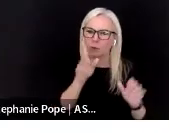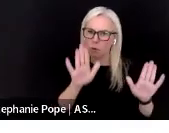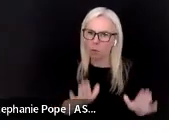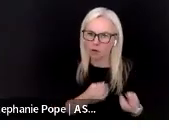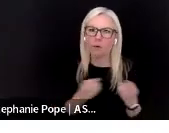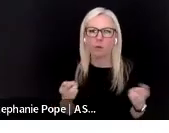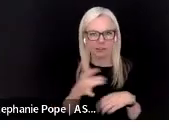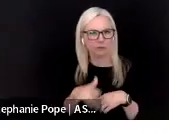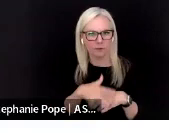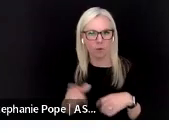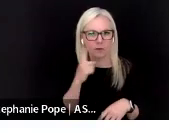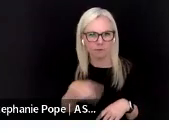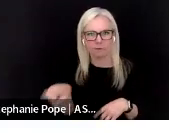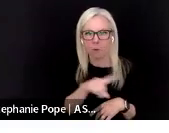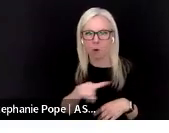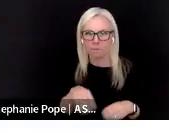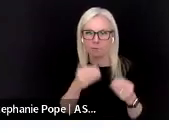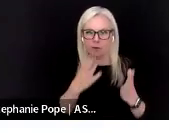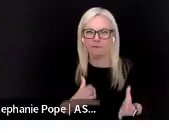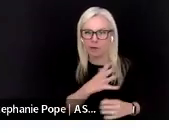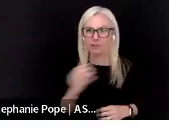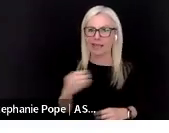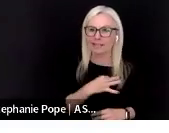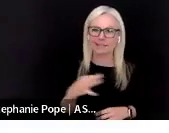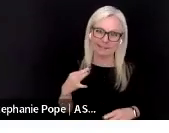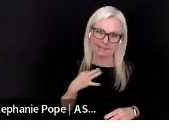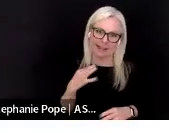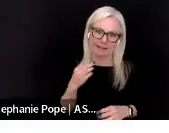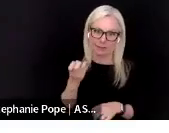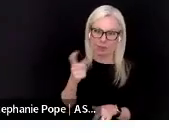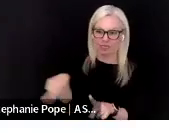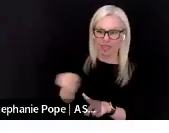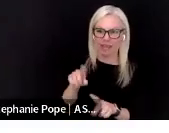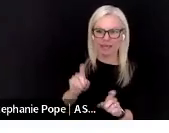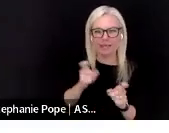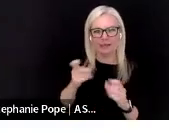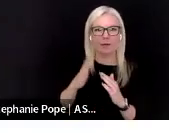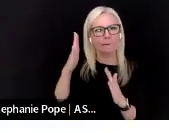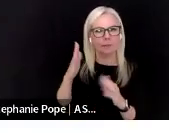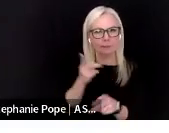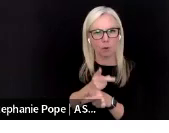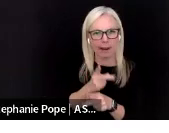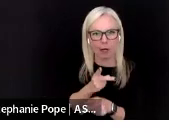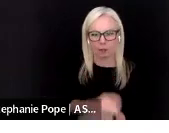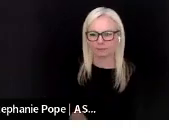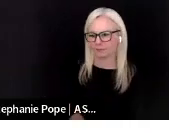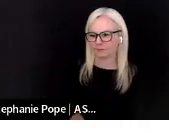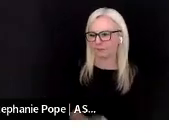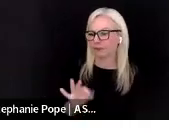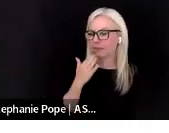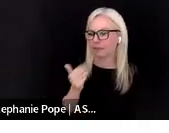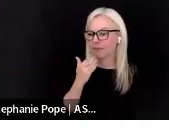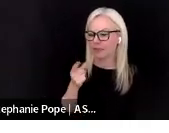that are available to providers and to staff so that they can provide optimal care. Thank you. Thank